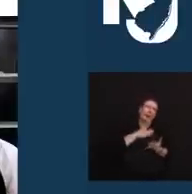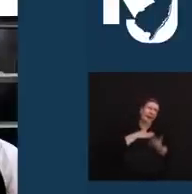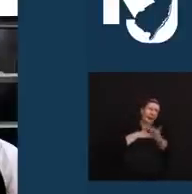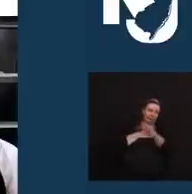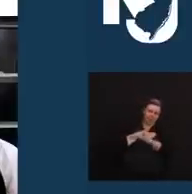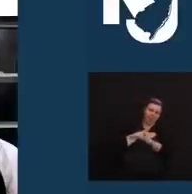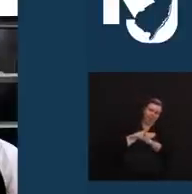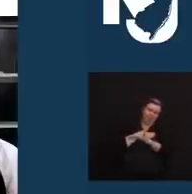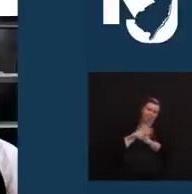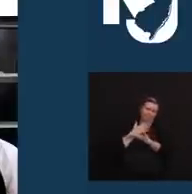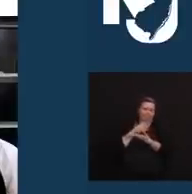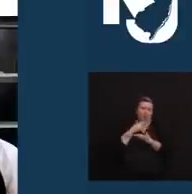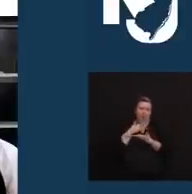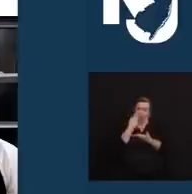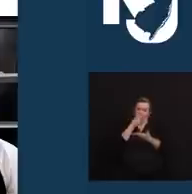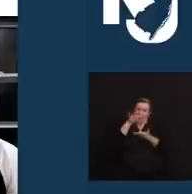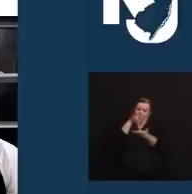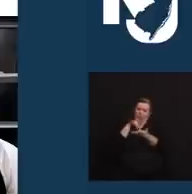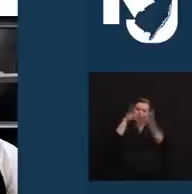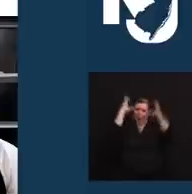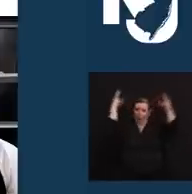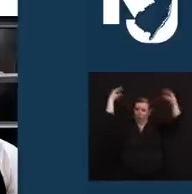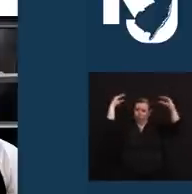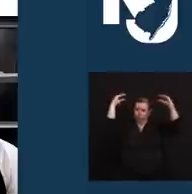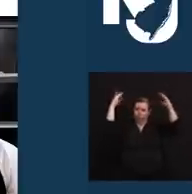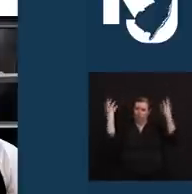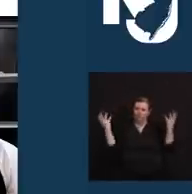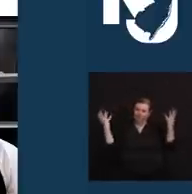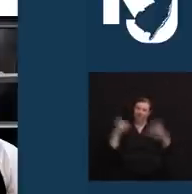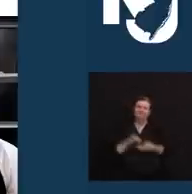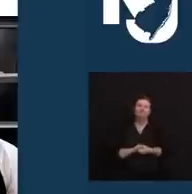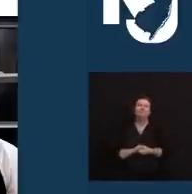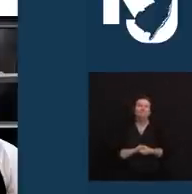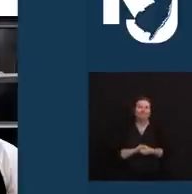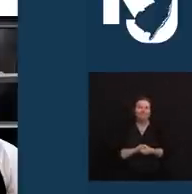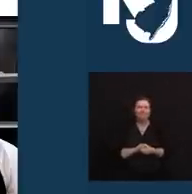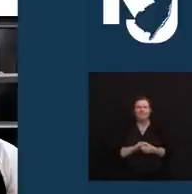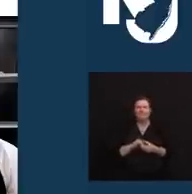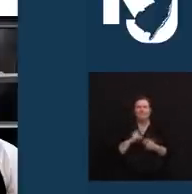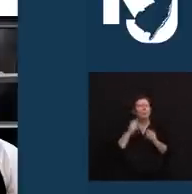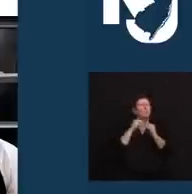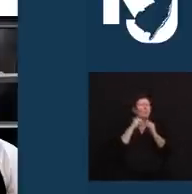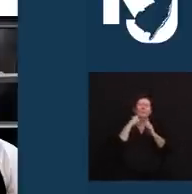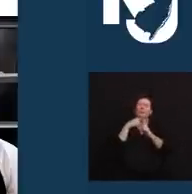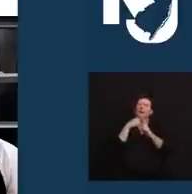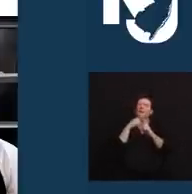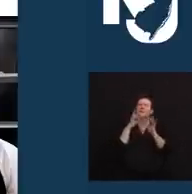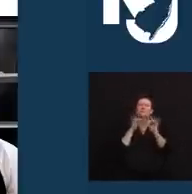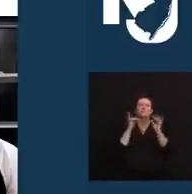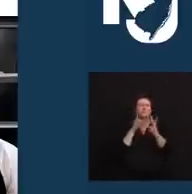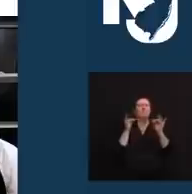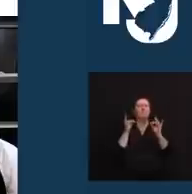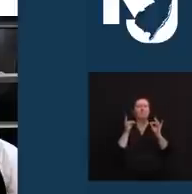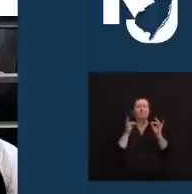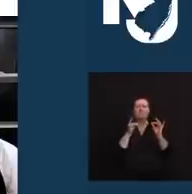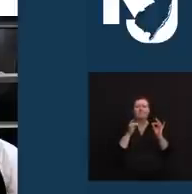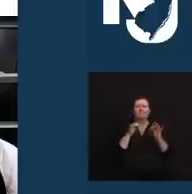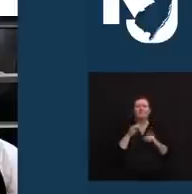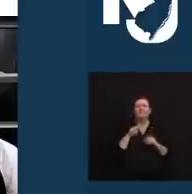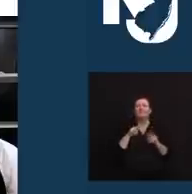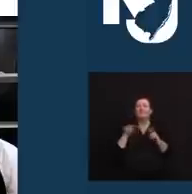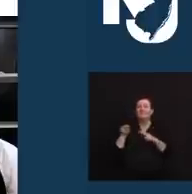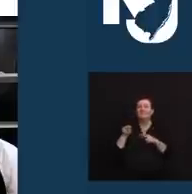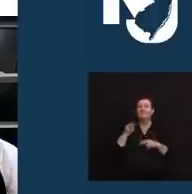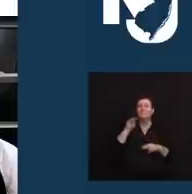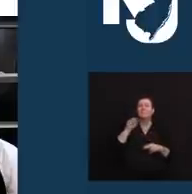guy in the middle. And for today, and to end on a positive note, I want to put a spotlight on Maria Nieves. Maria is